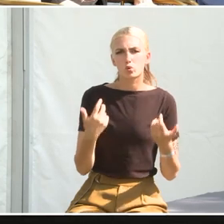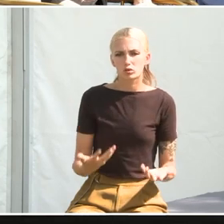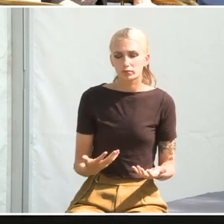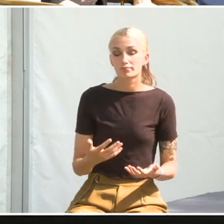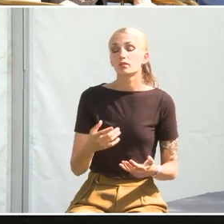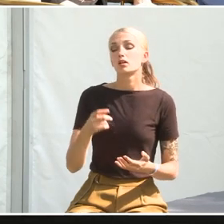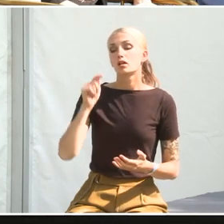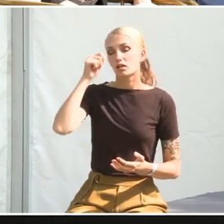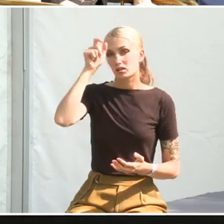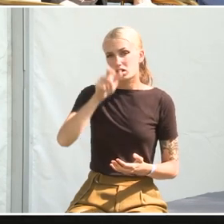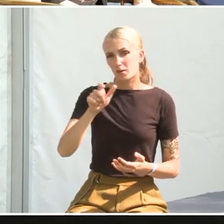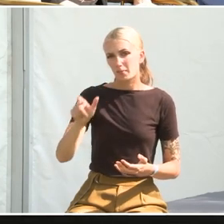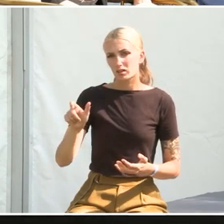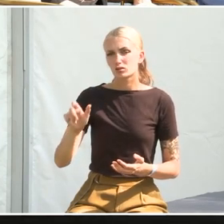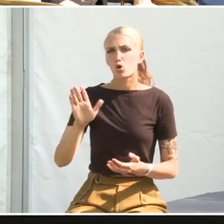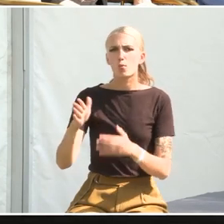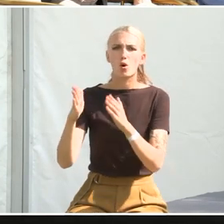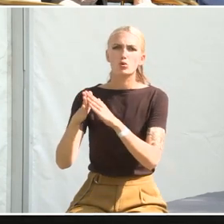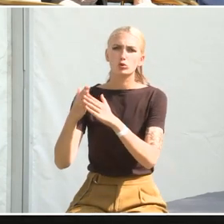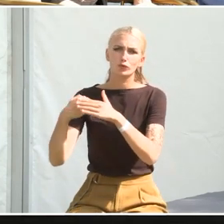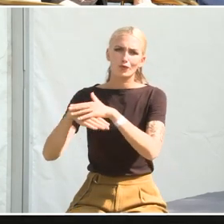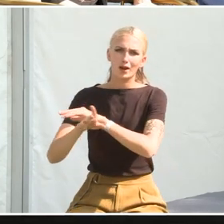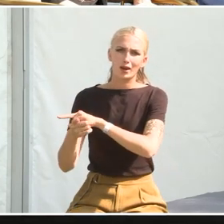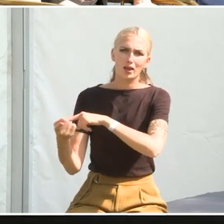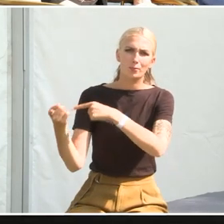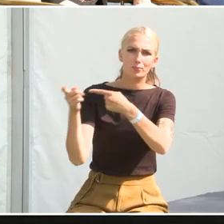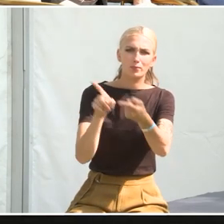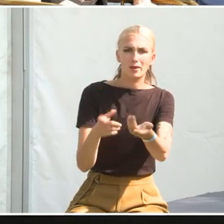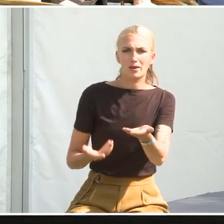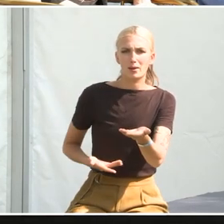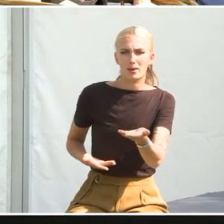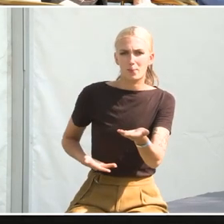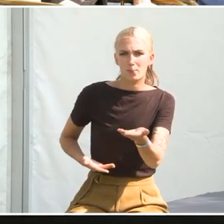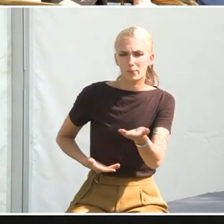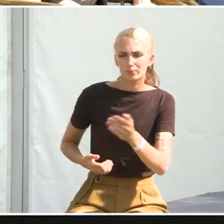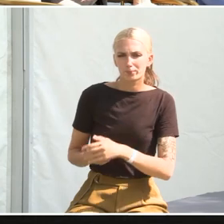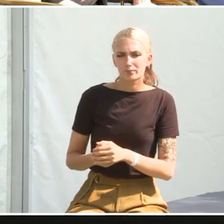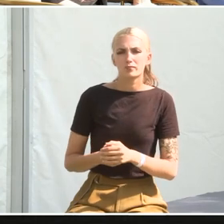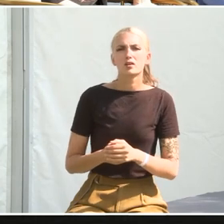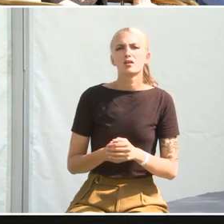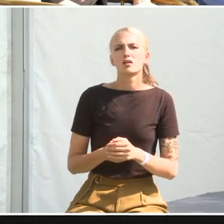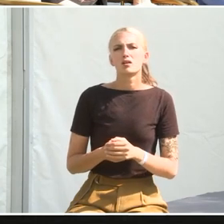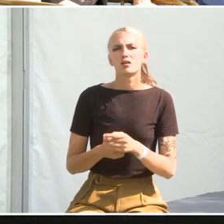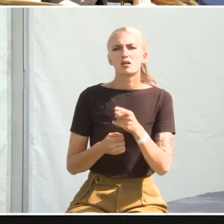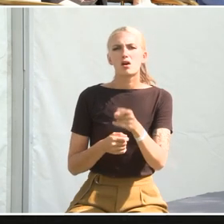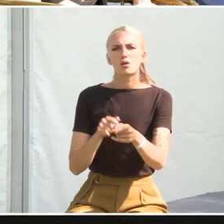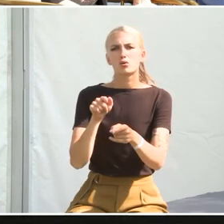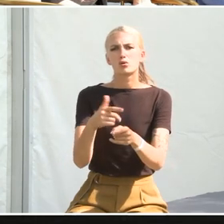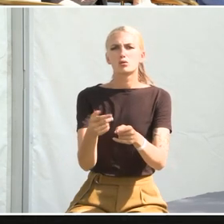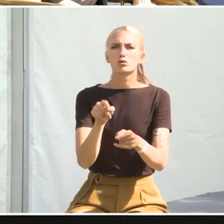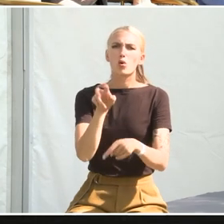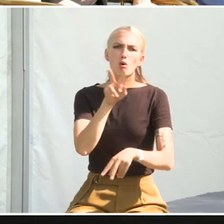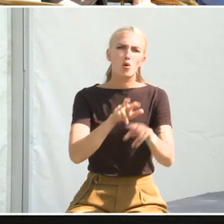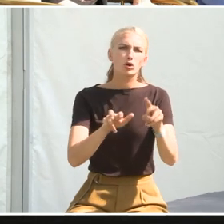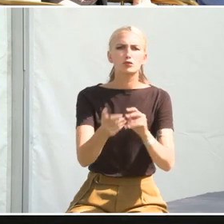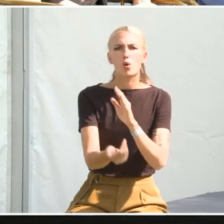their the parents for the first time. They are now finding themselves, when they start a new education, in essentially a new, total new